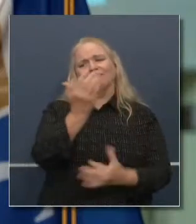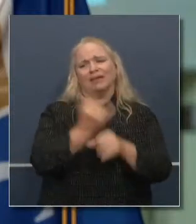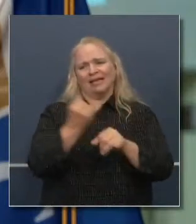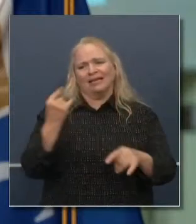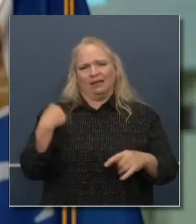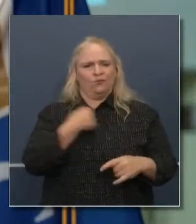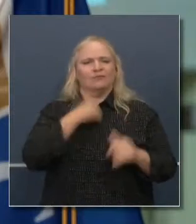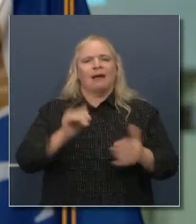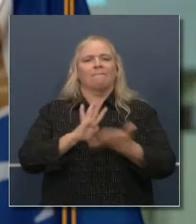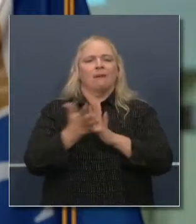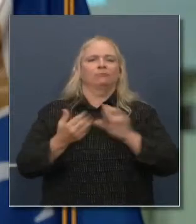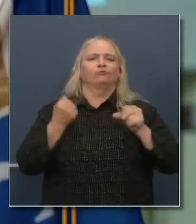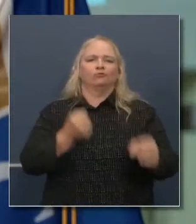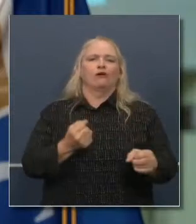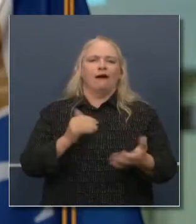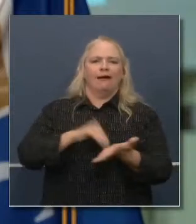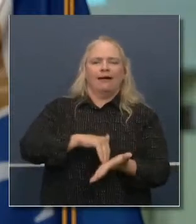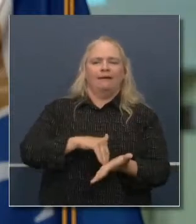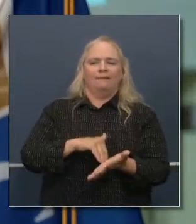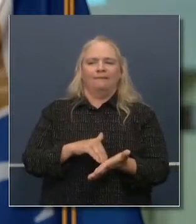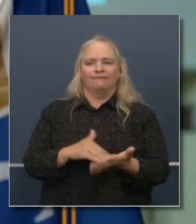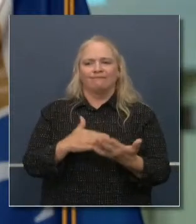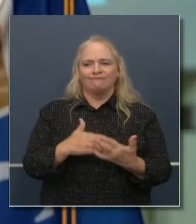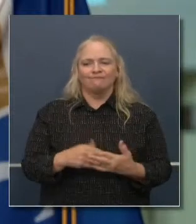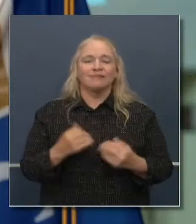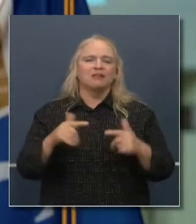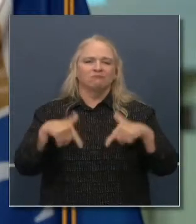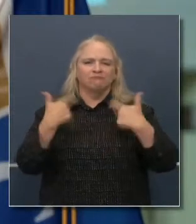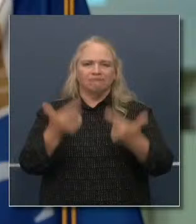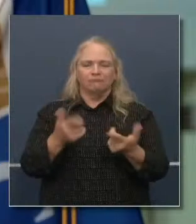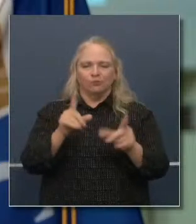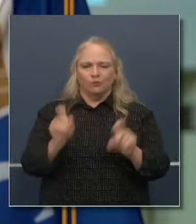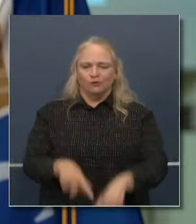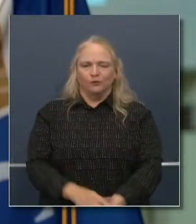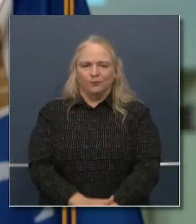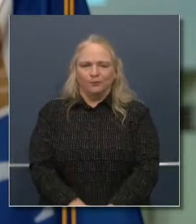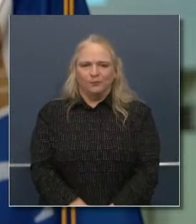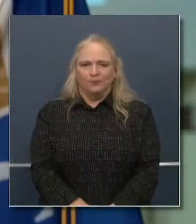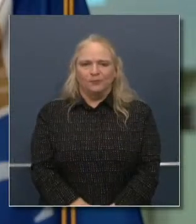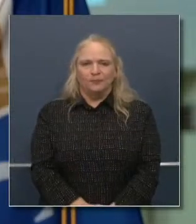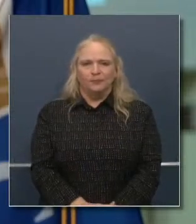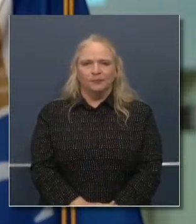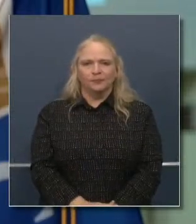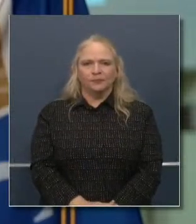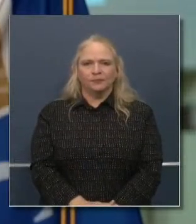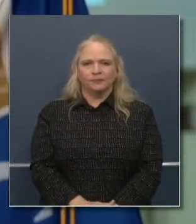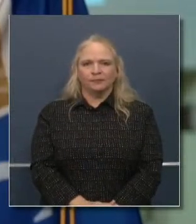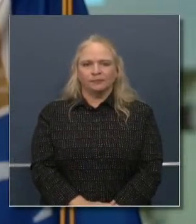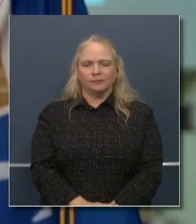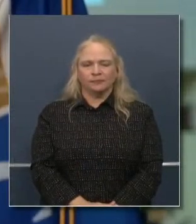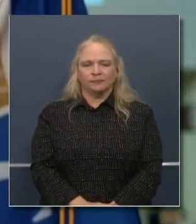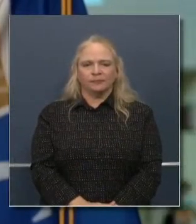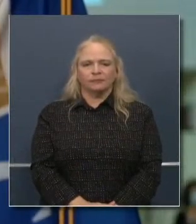capable than ever. With that, happy to take any questions. Marisa Lagos, KQED.